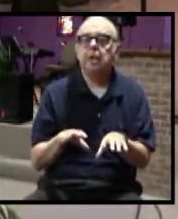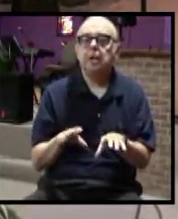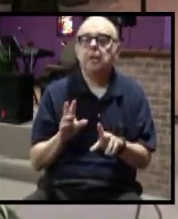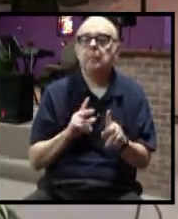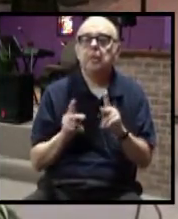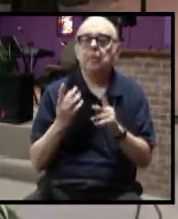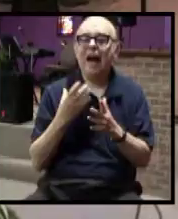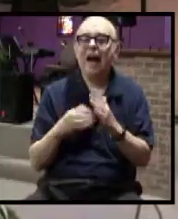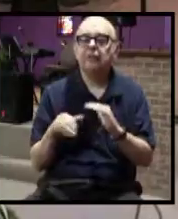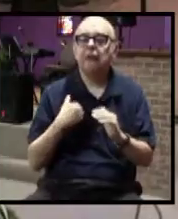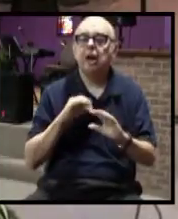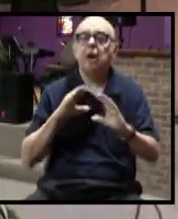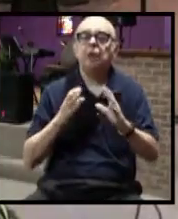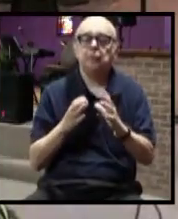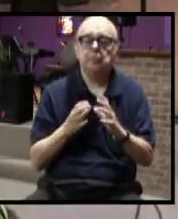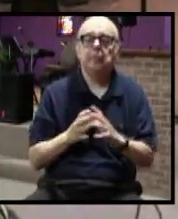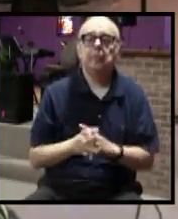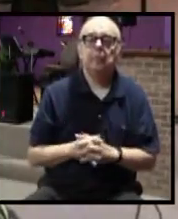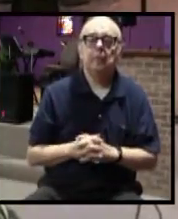outsiders.